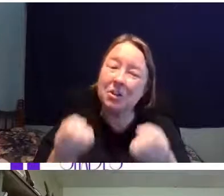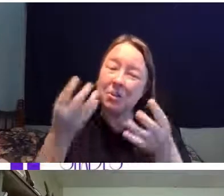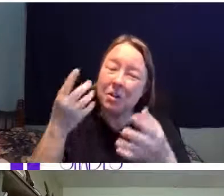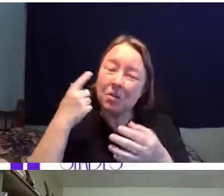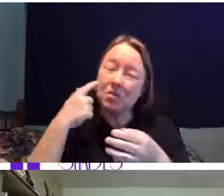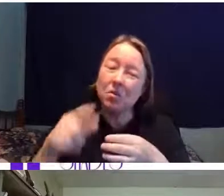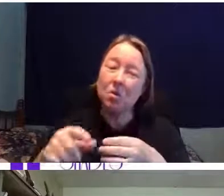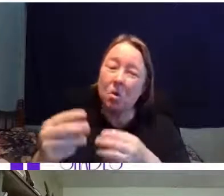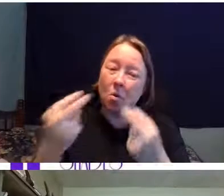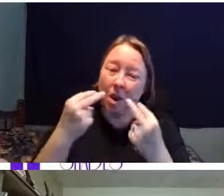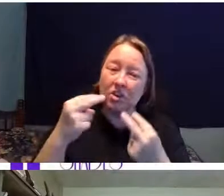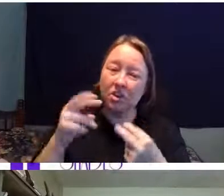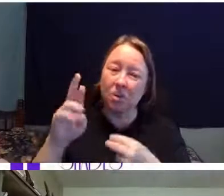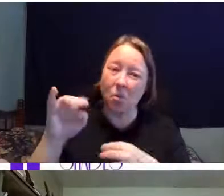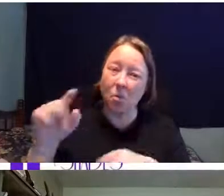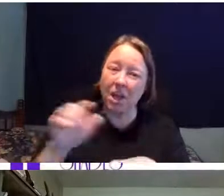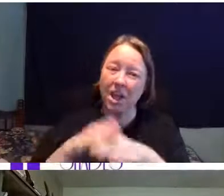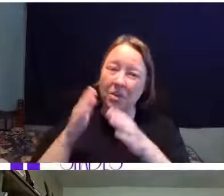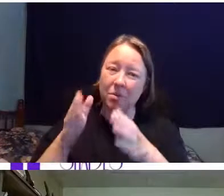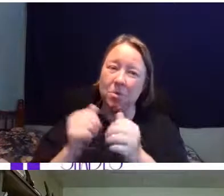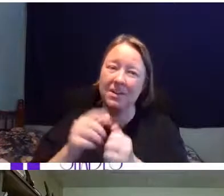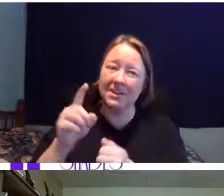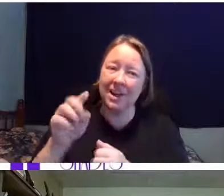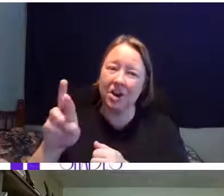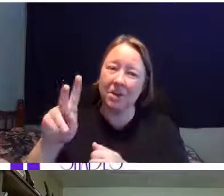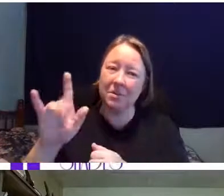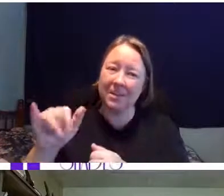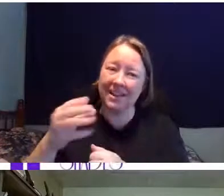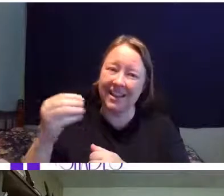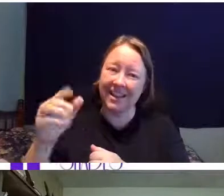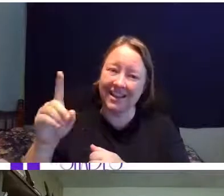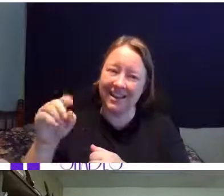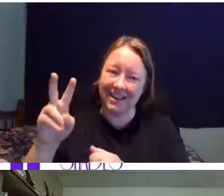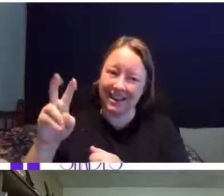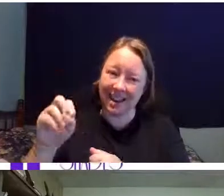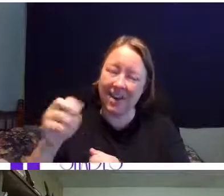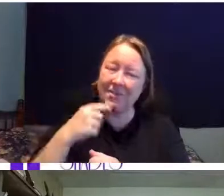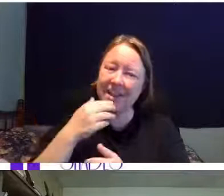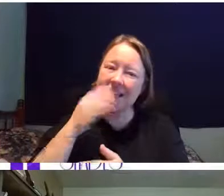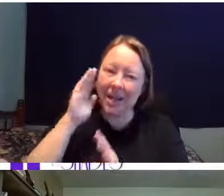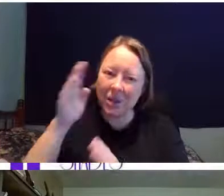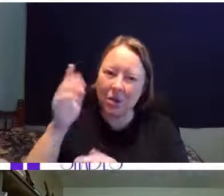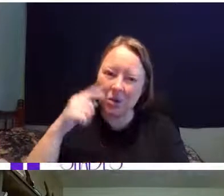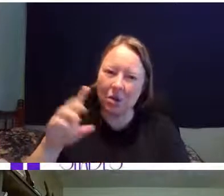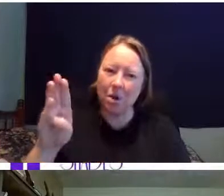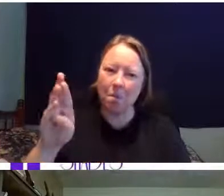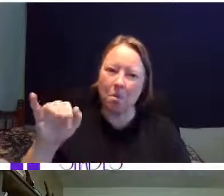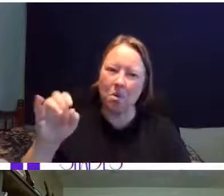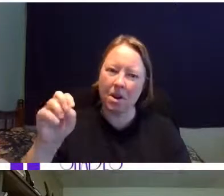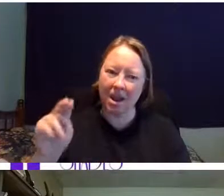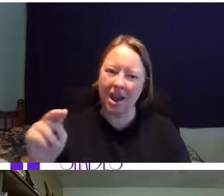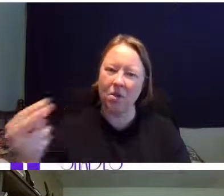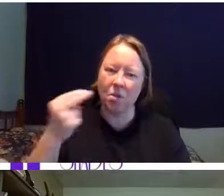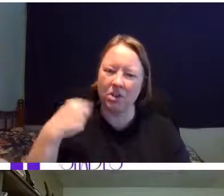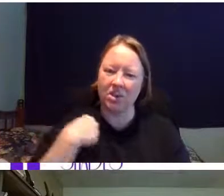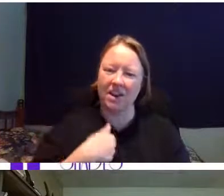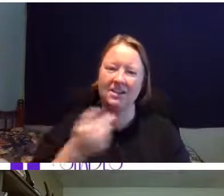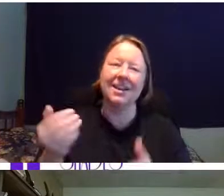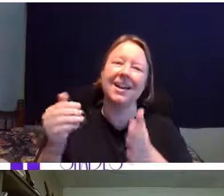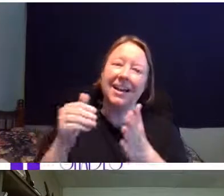to Rolling on the Road with Dr. Kimberly and Dave. We want to say hello to Brian, who is watching. Again,